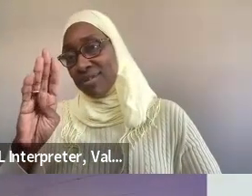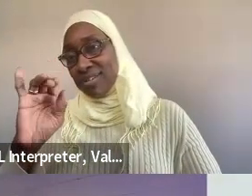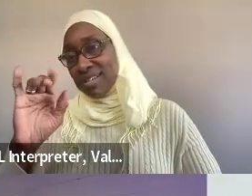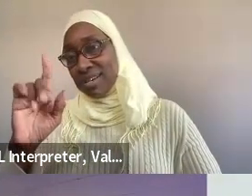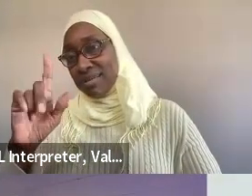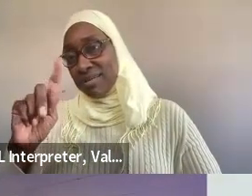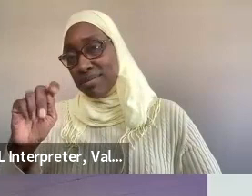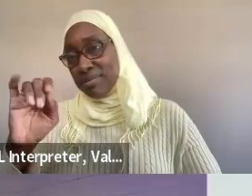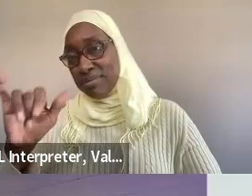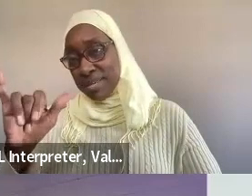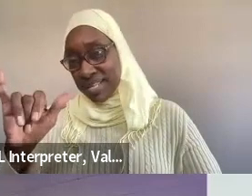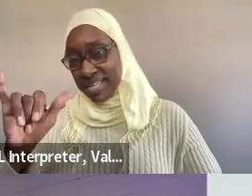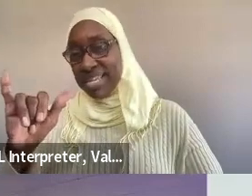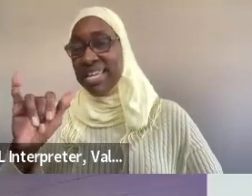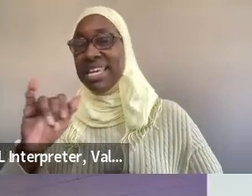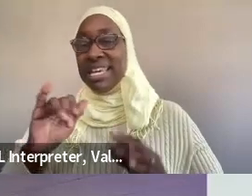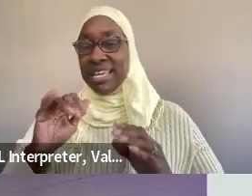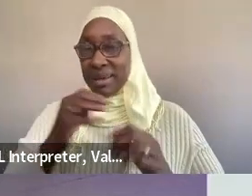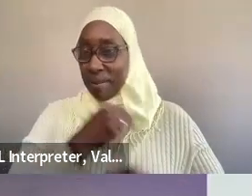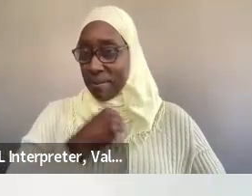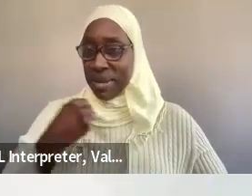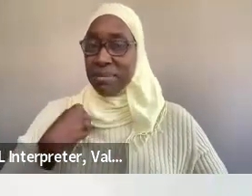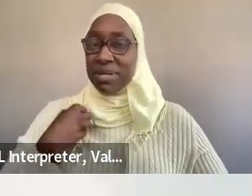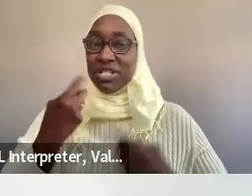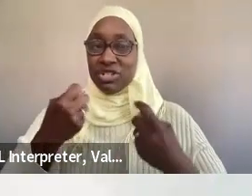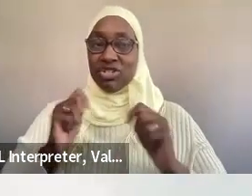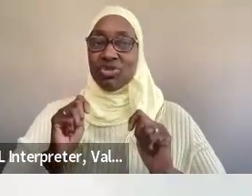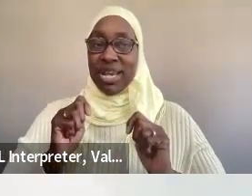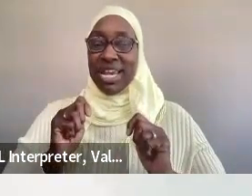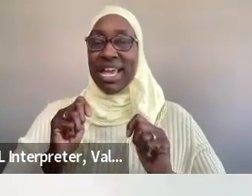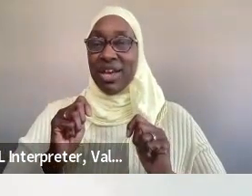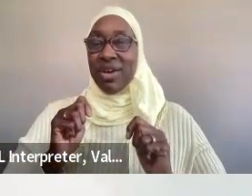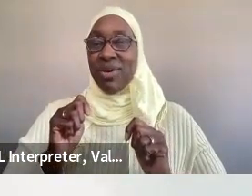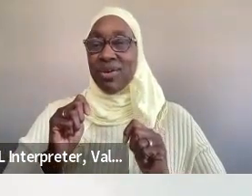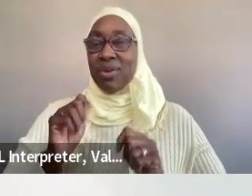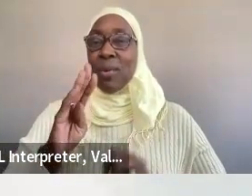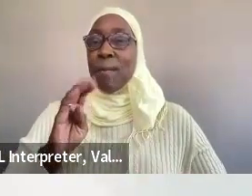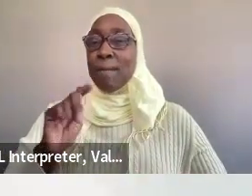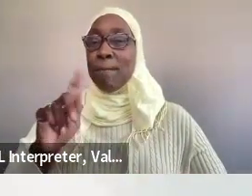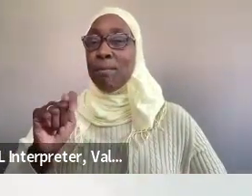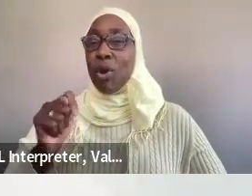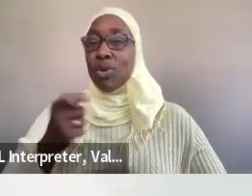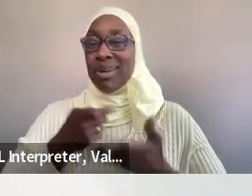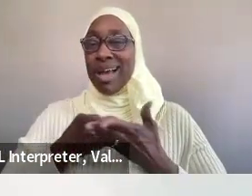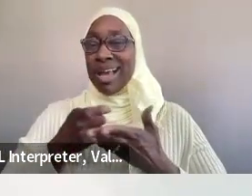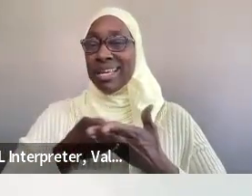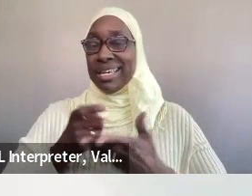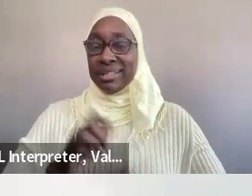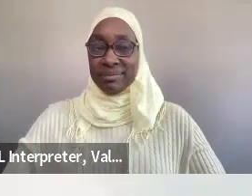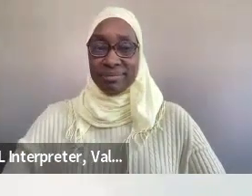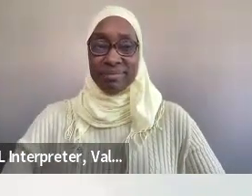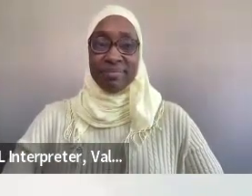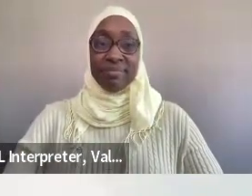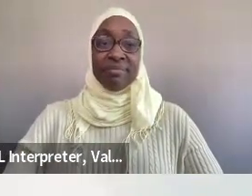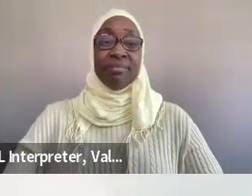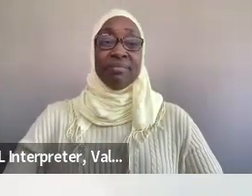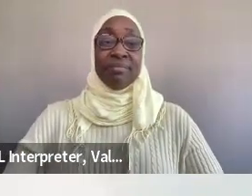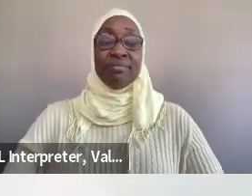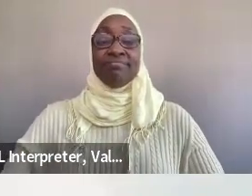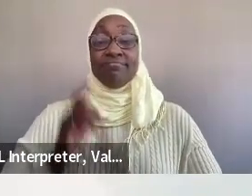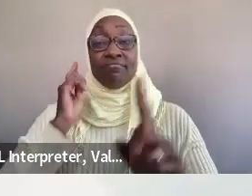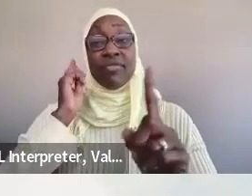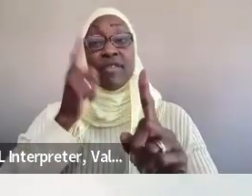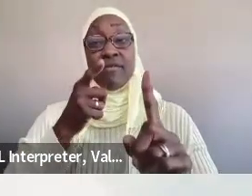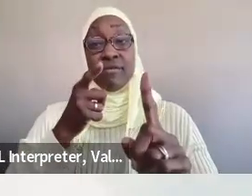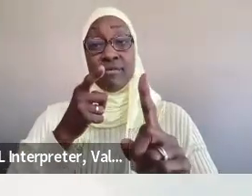out some of the chairs, which was very exciting for us. In terms of future directions and goals, I would say